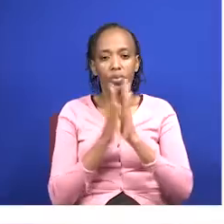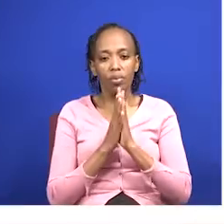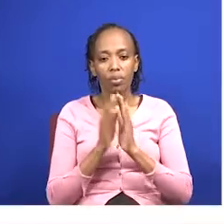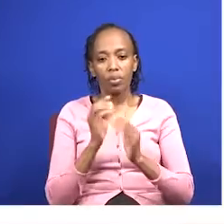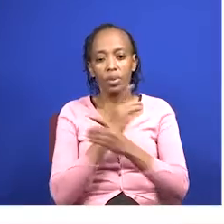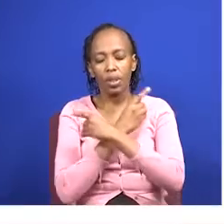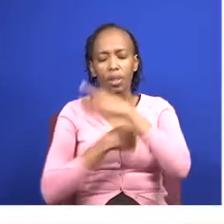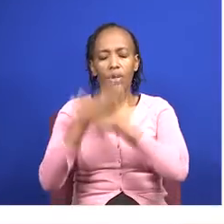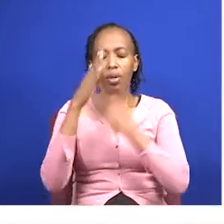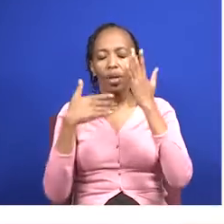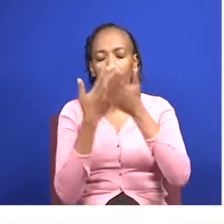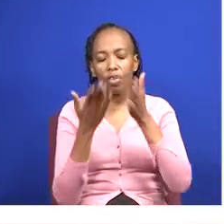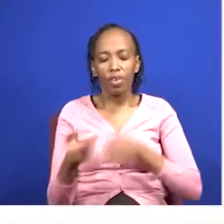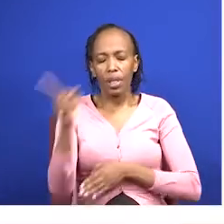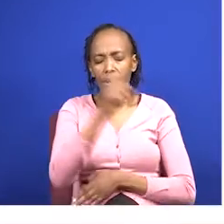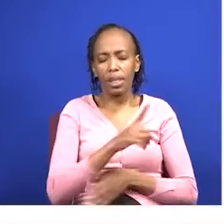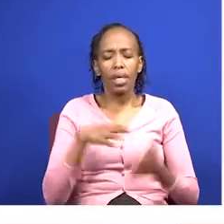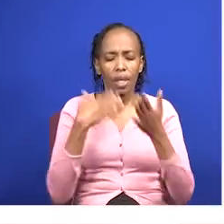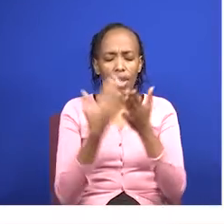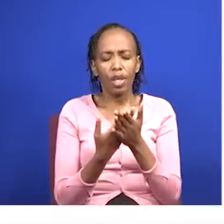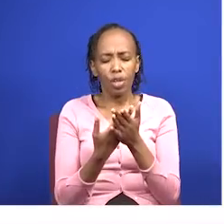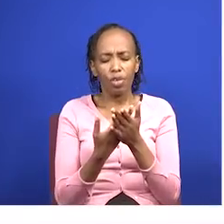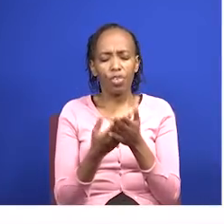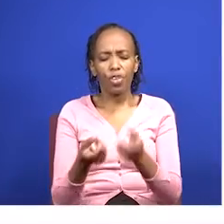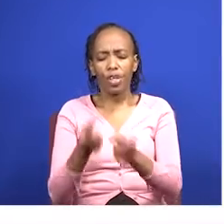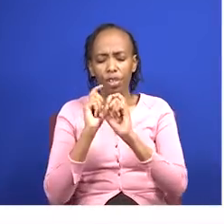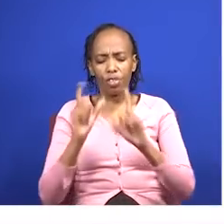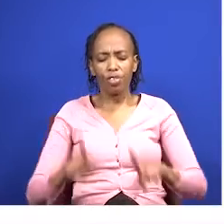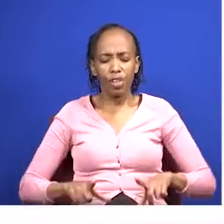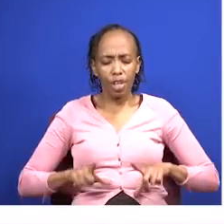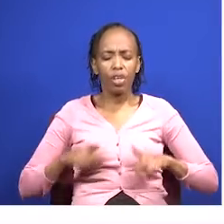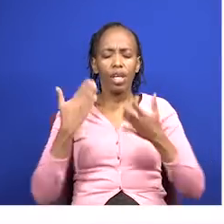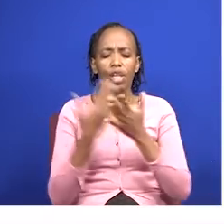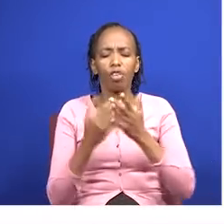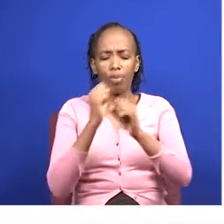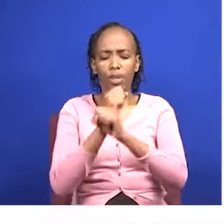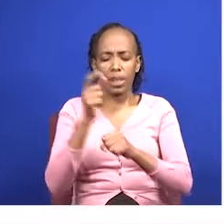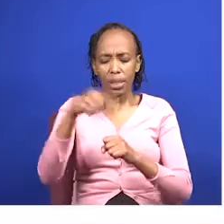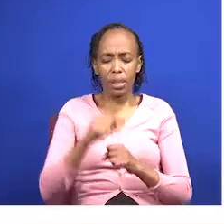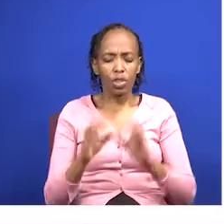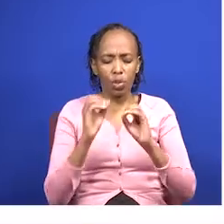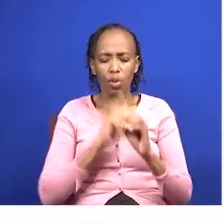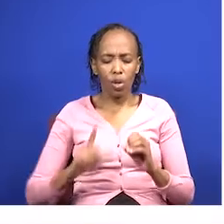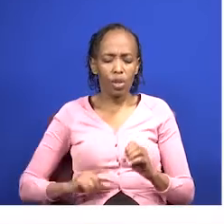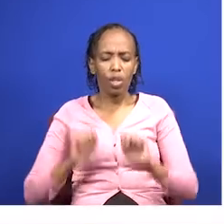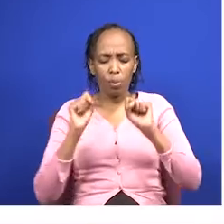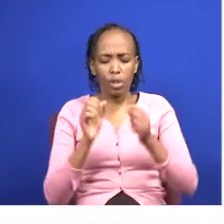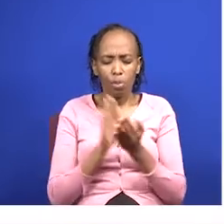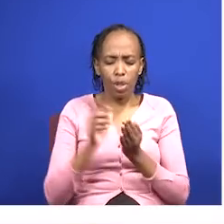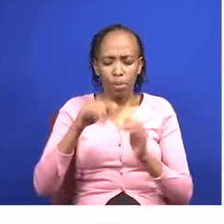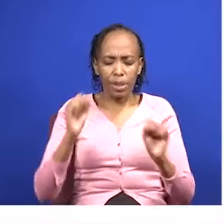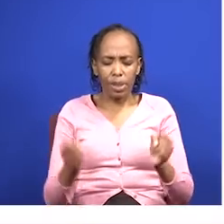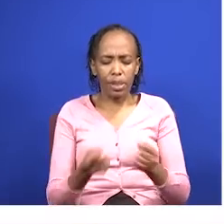Let us pray. Dear God, thank you for this day. Thank you for the gift of life. Thank you for protecting us. Oh Lord,